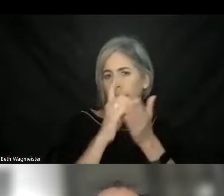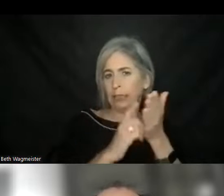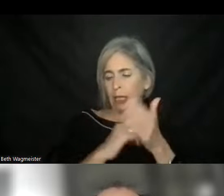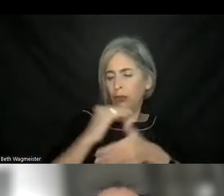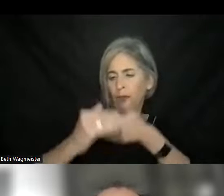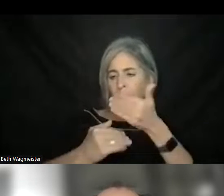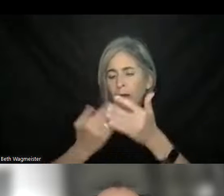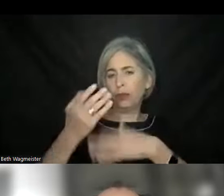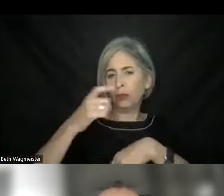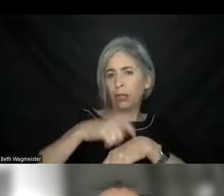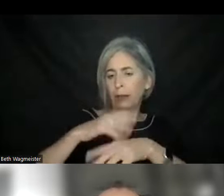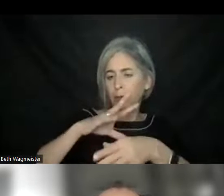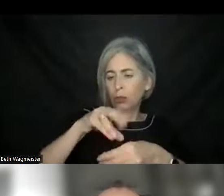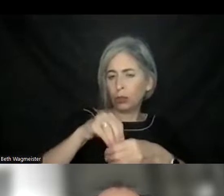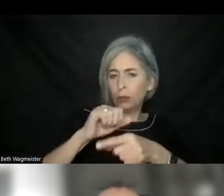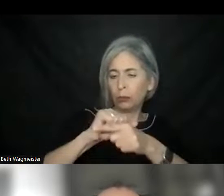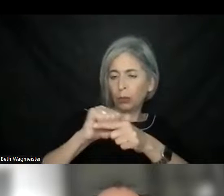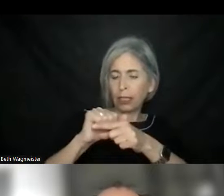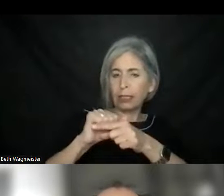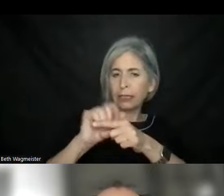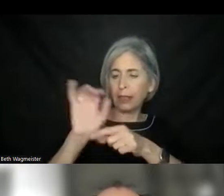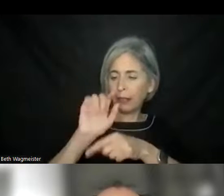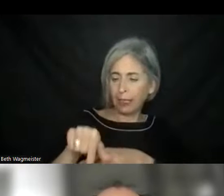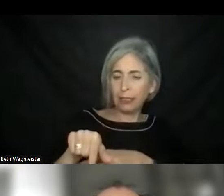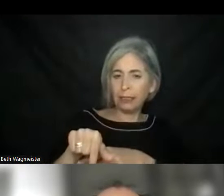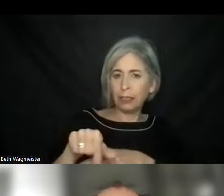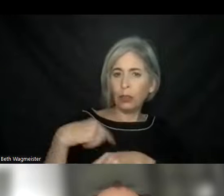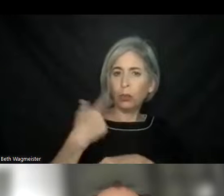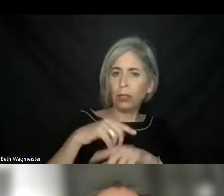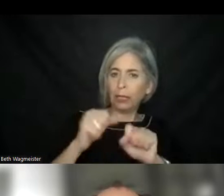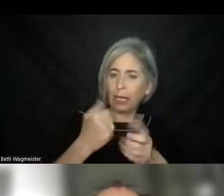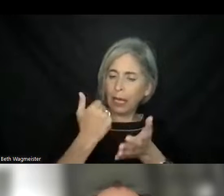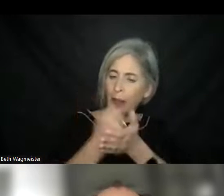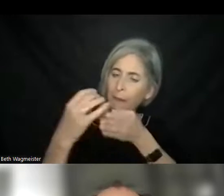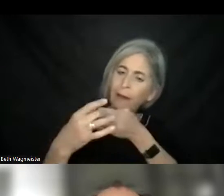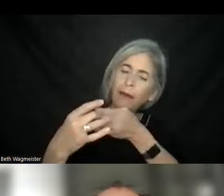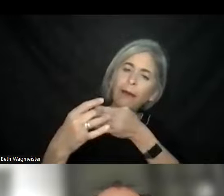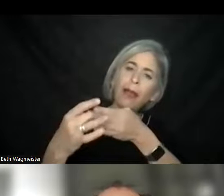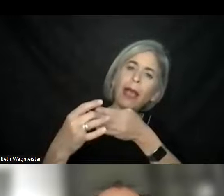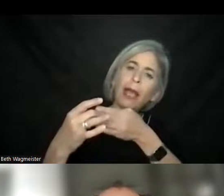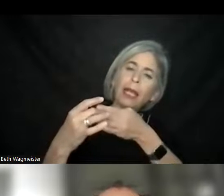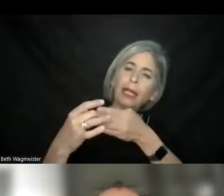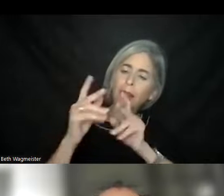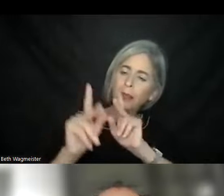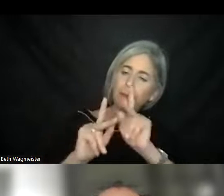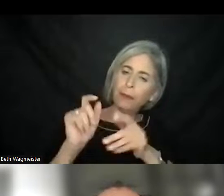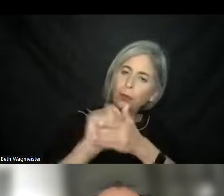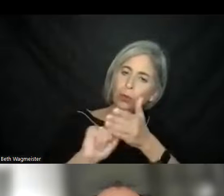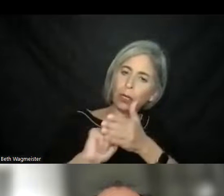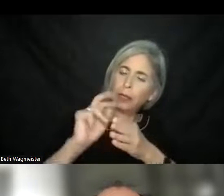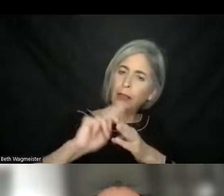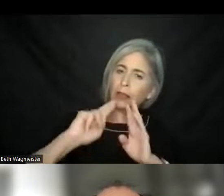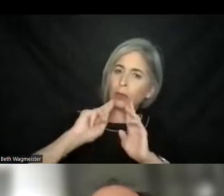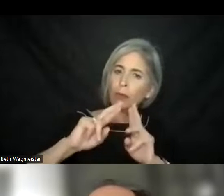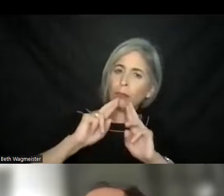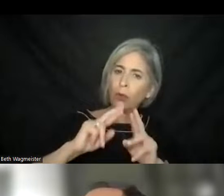to include practices like this, so that we can help guide the people writing these reports and